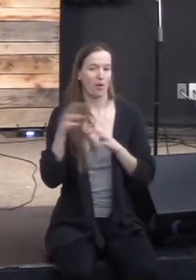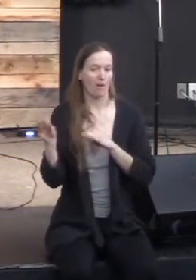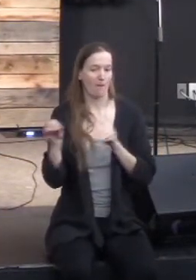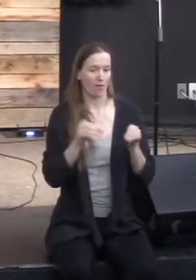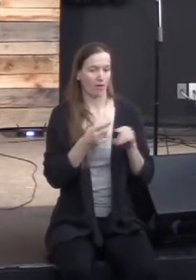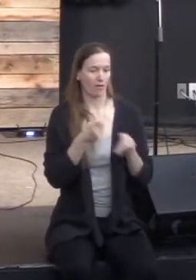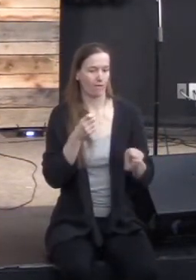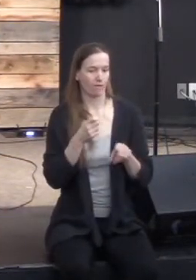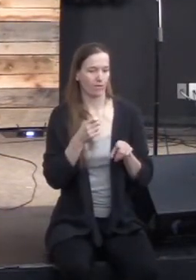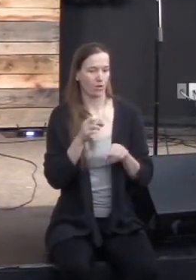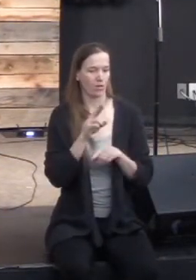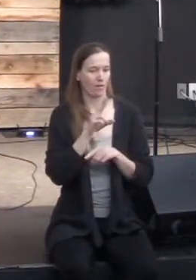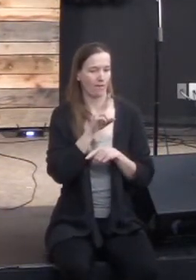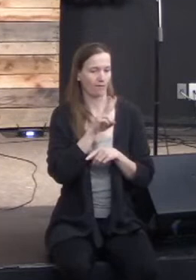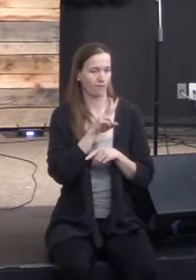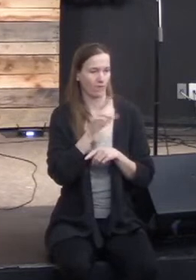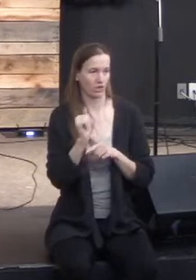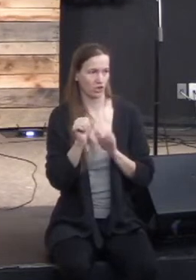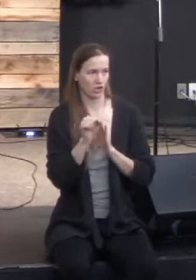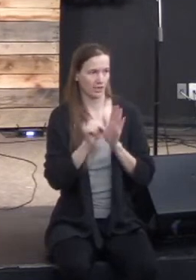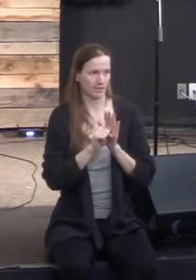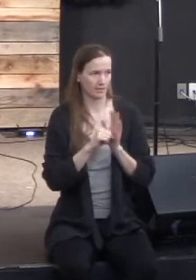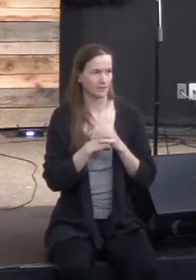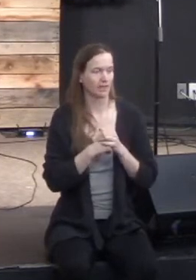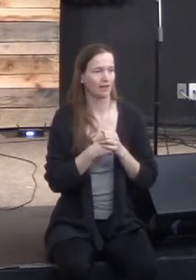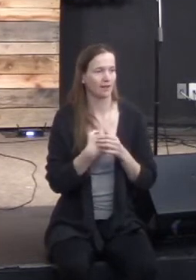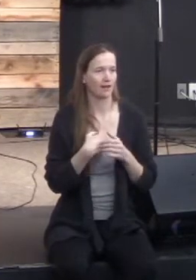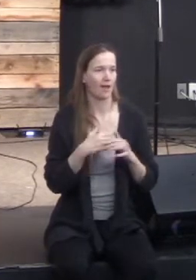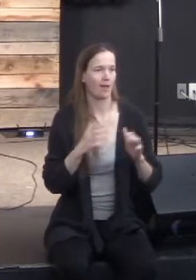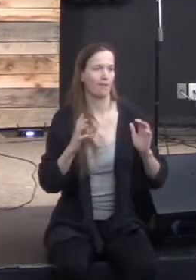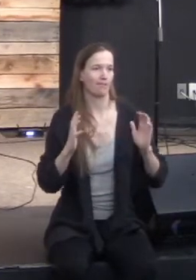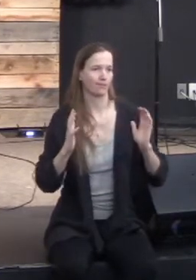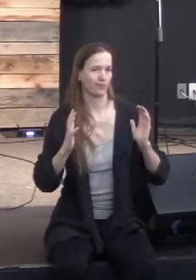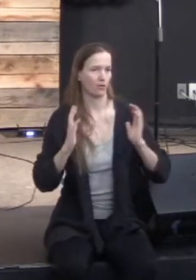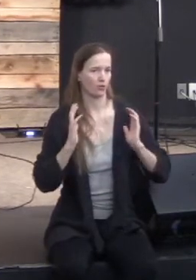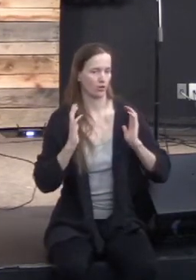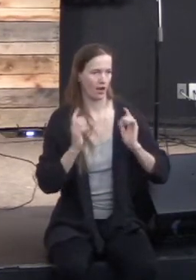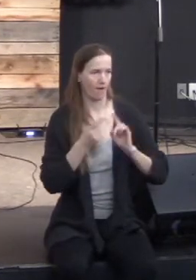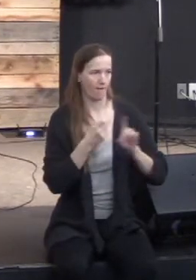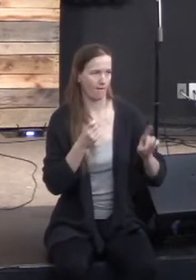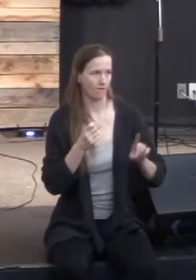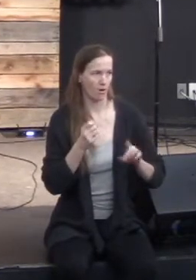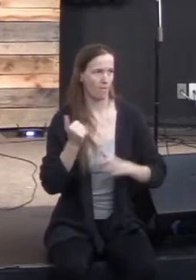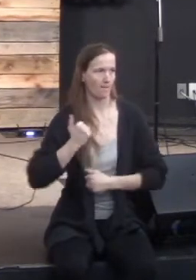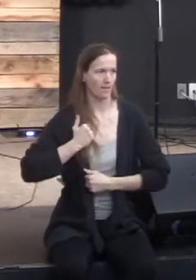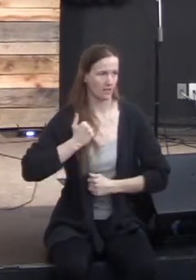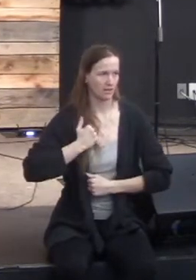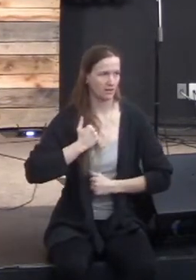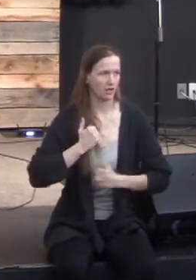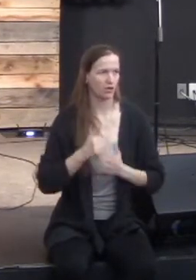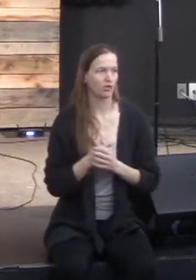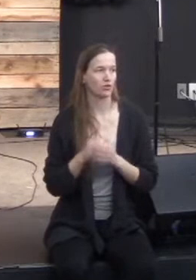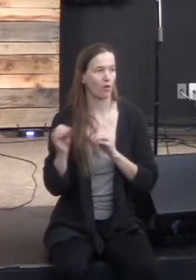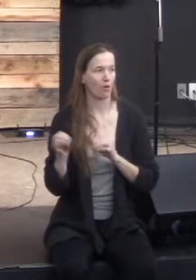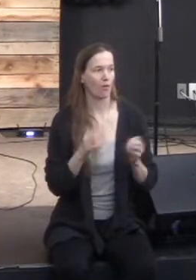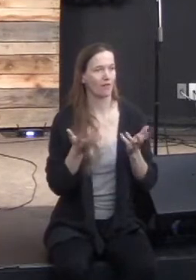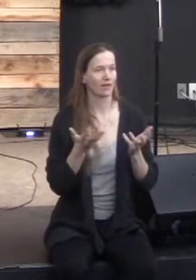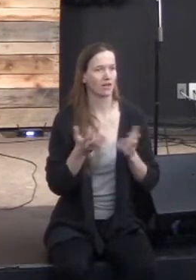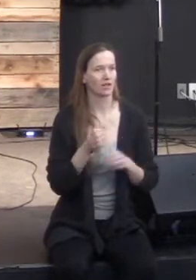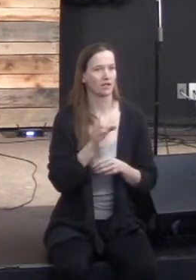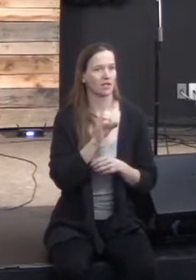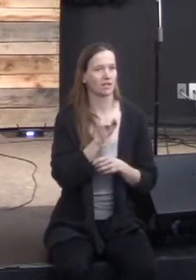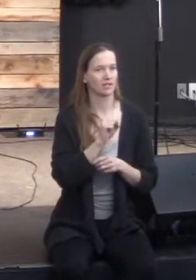Virginia because I relocated for a job. I'm retired military, so I decided to move out here to Scott Air Force Base and take a job